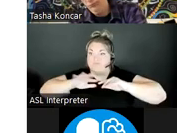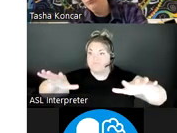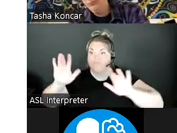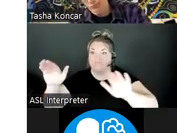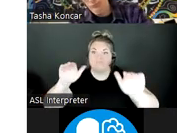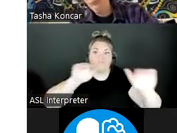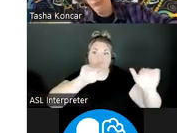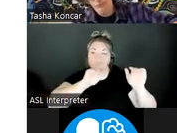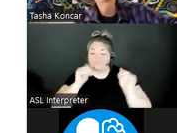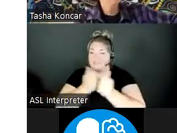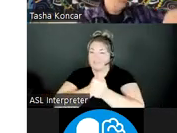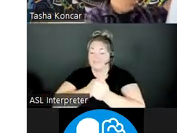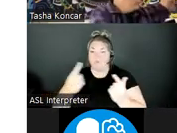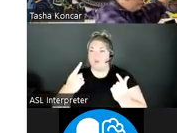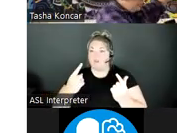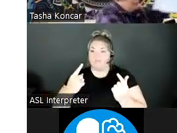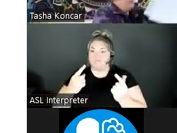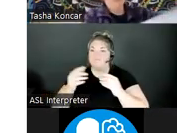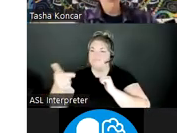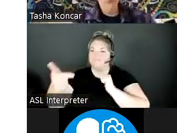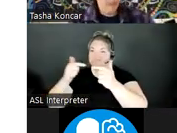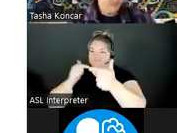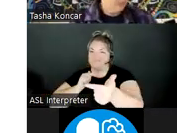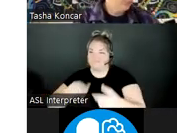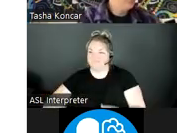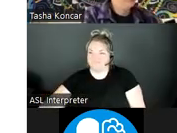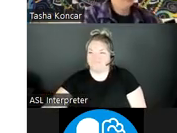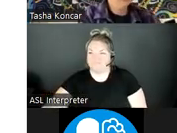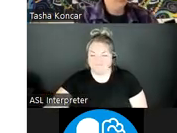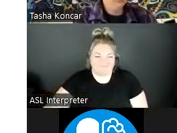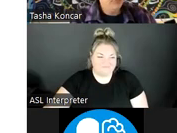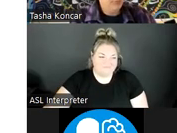message out broad and wide. So thank you for that.